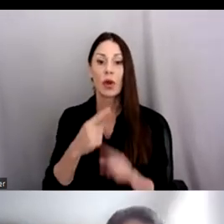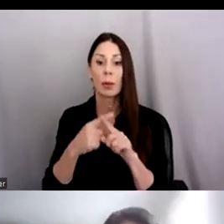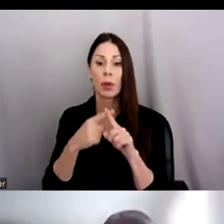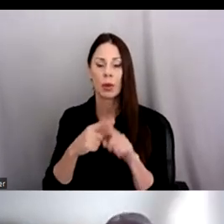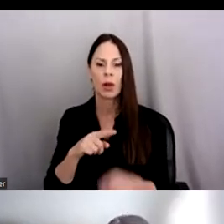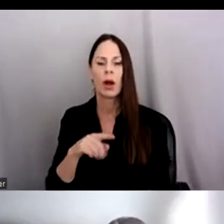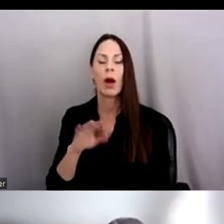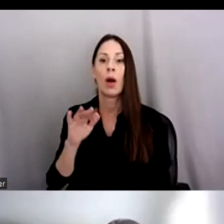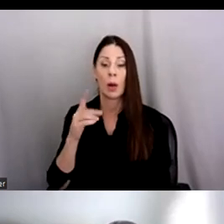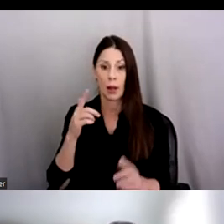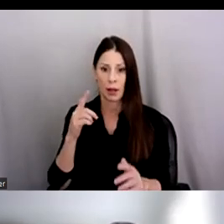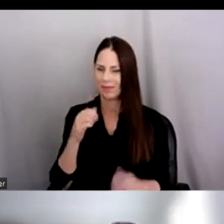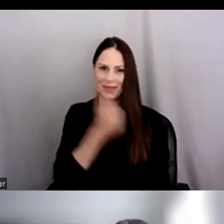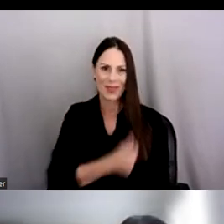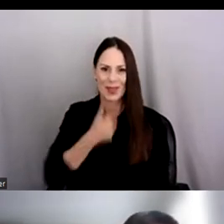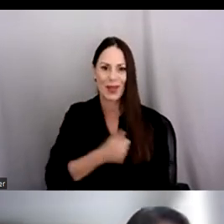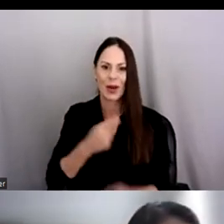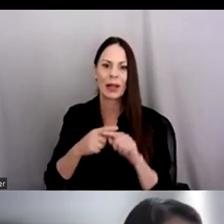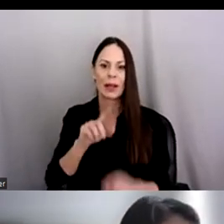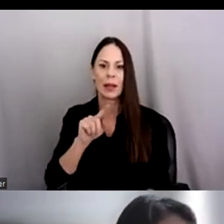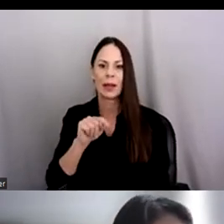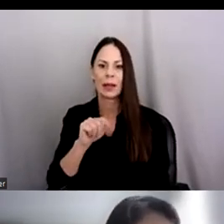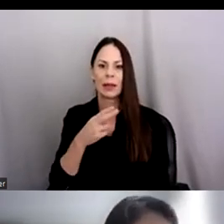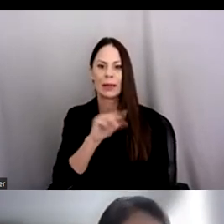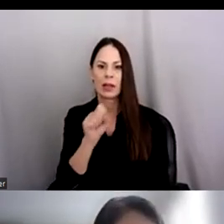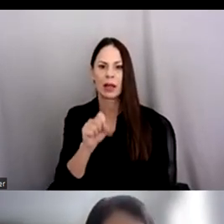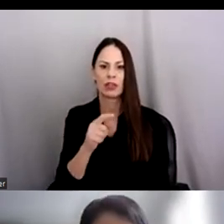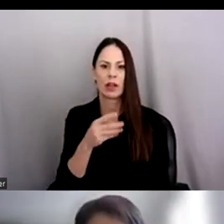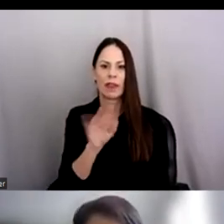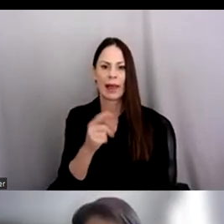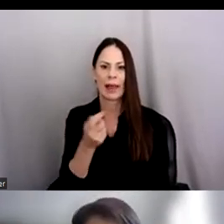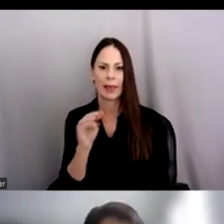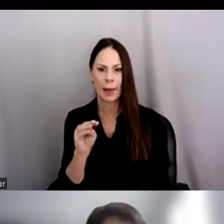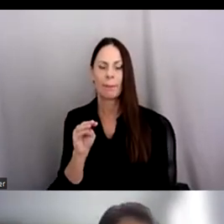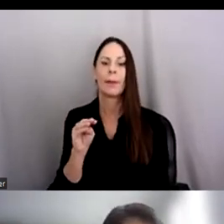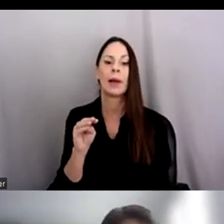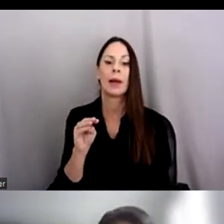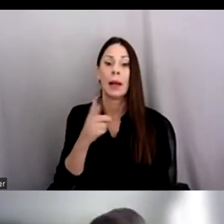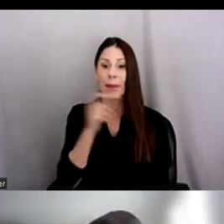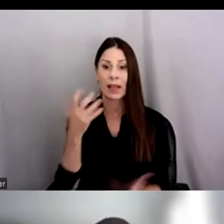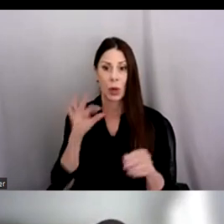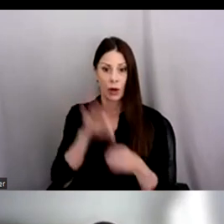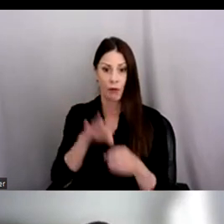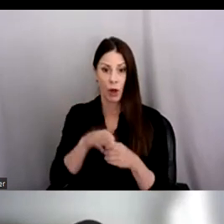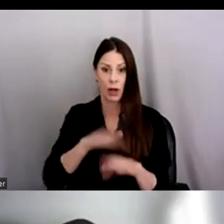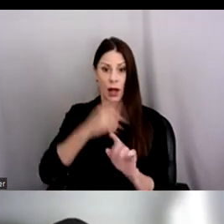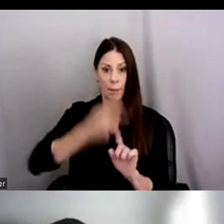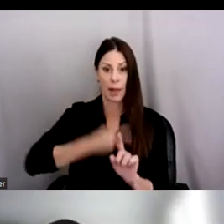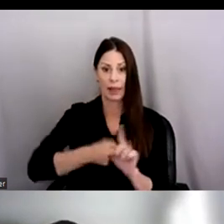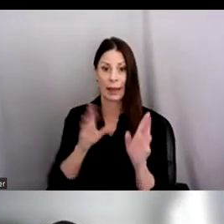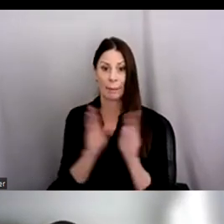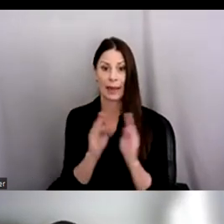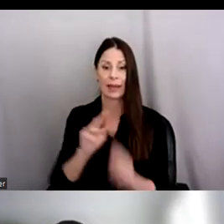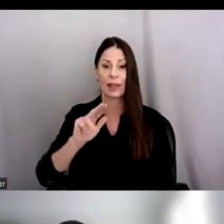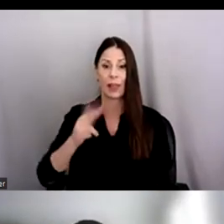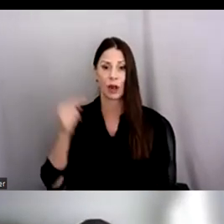Since we voted on, sorry about that, Tasha Conquer here, they, them. Since we voted on the monthly meetings, the third Thursday, is